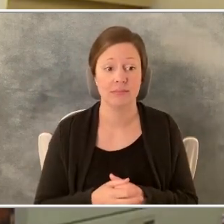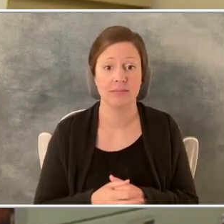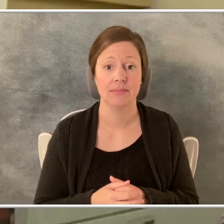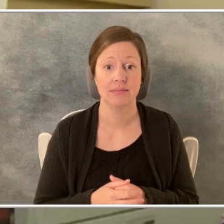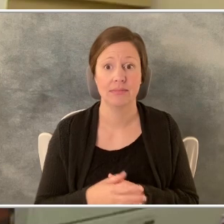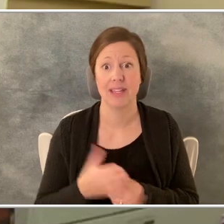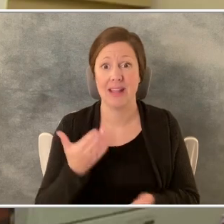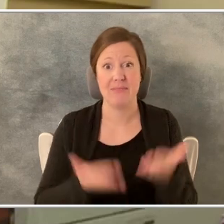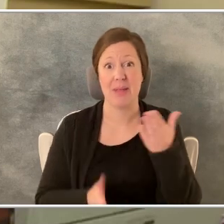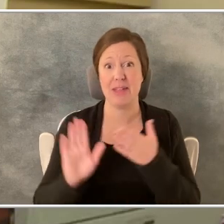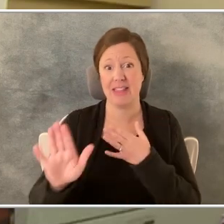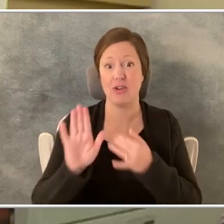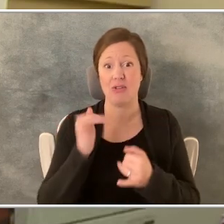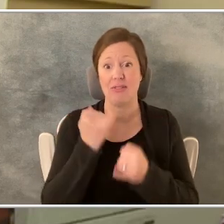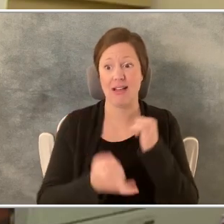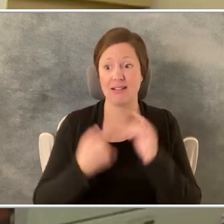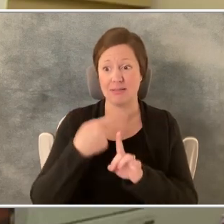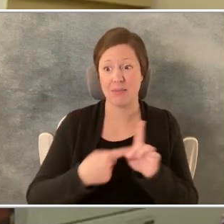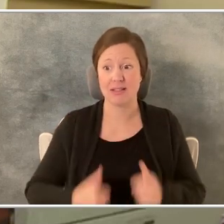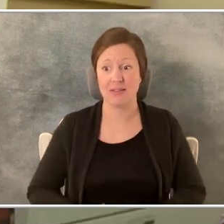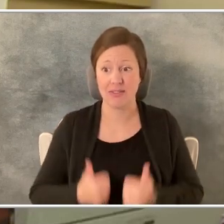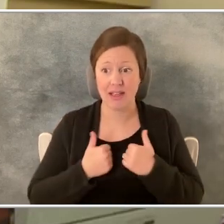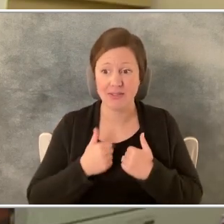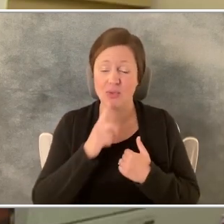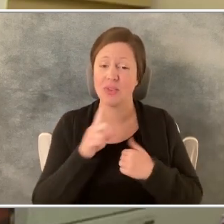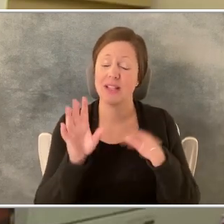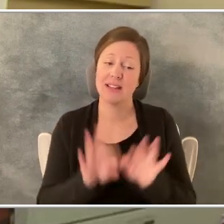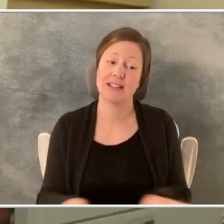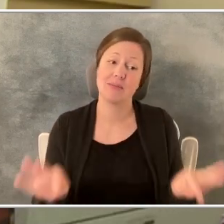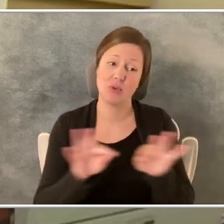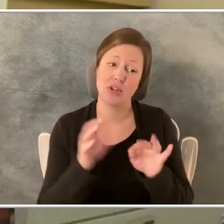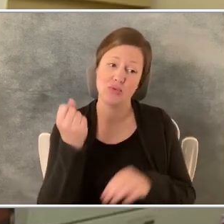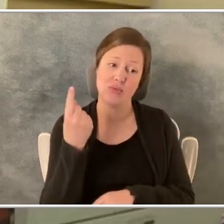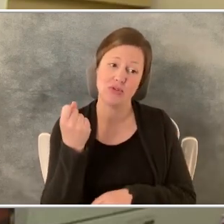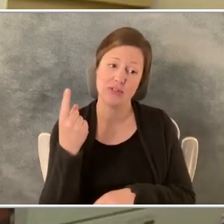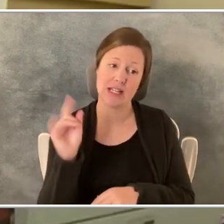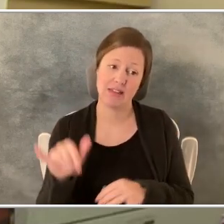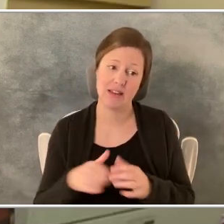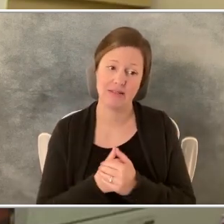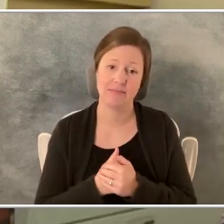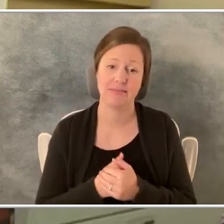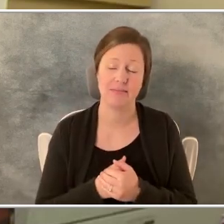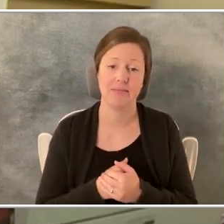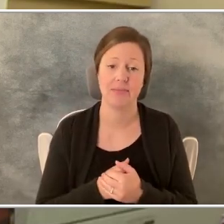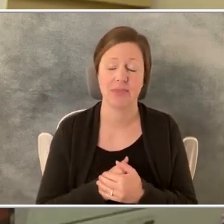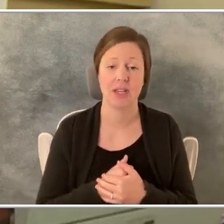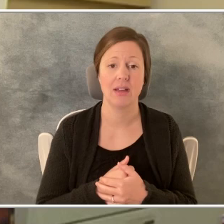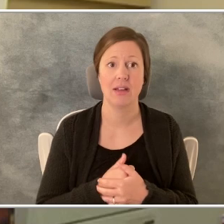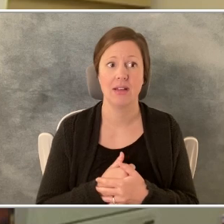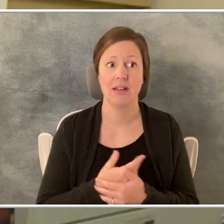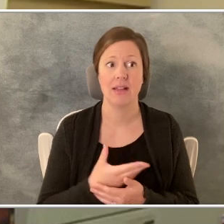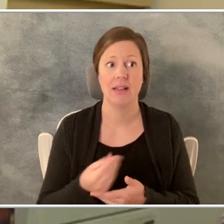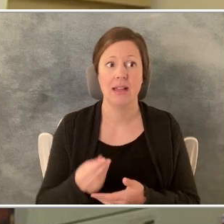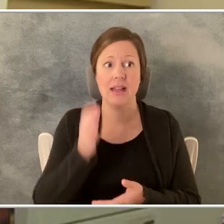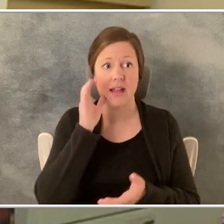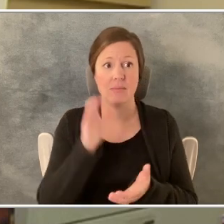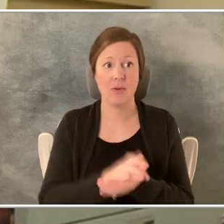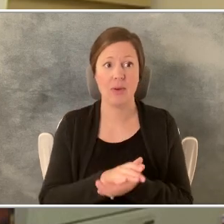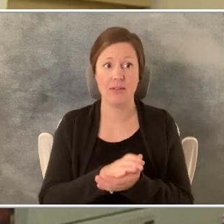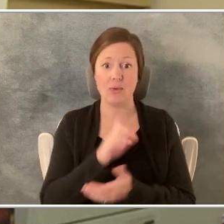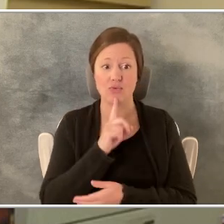their last months of life. So I think it's very important to understand that. And she was extremely,